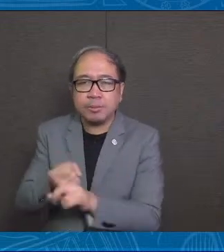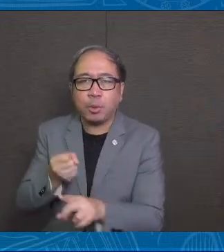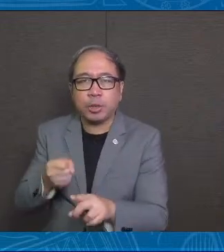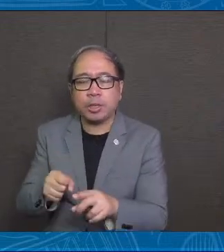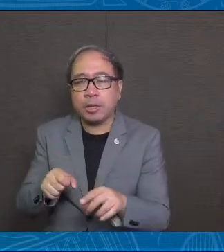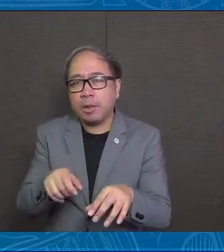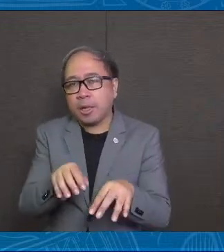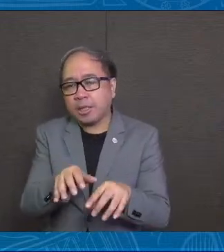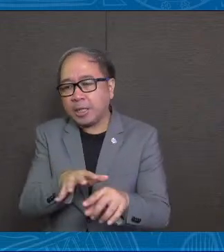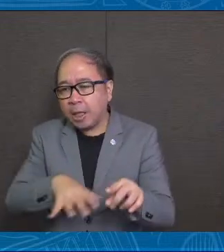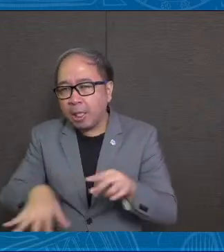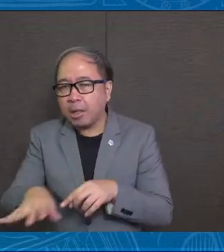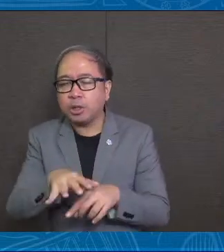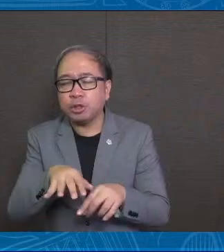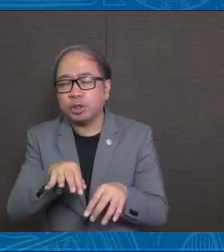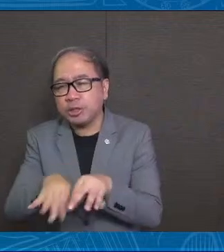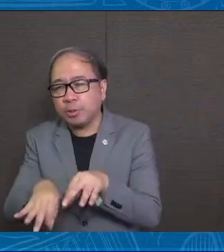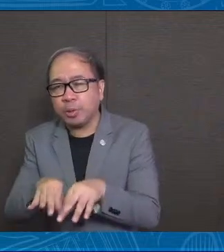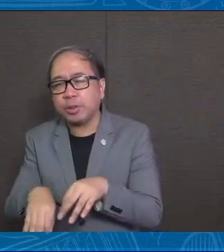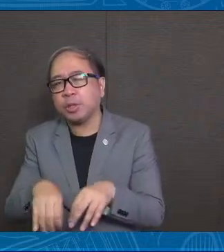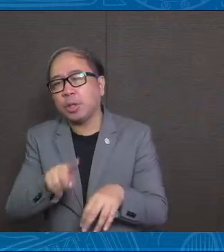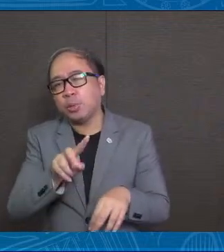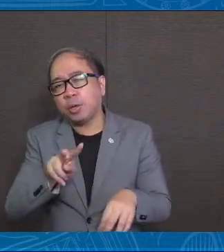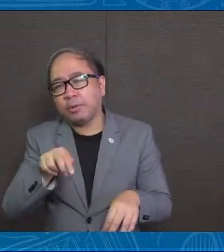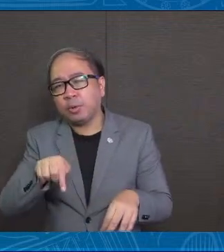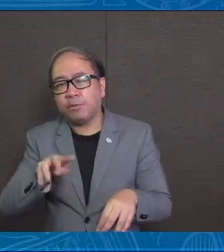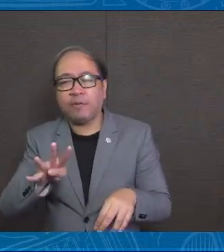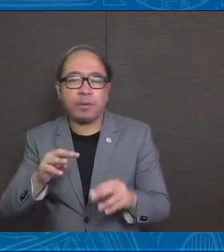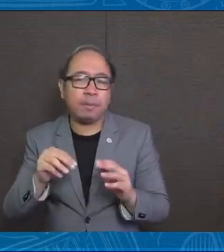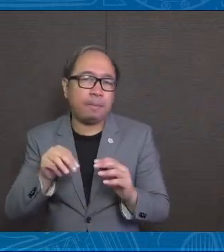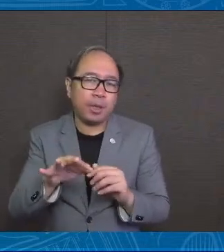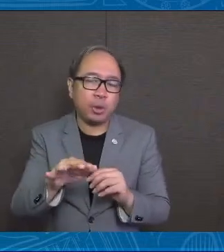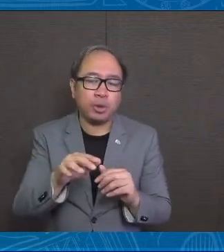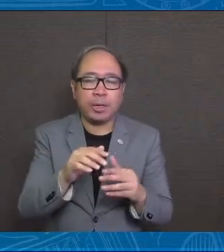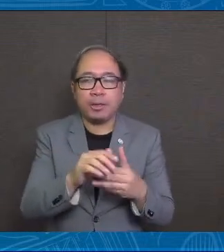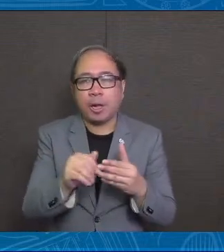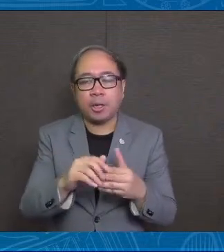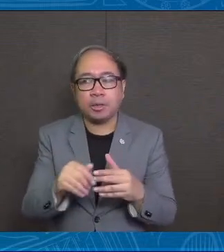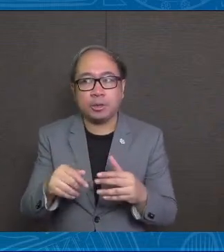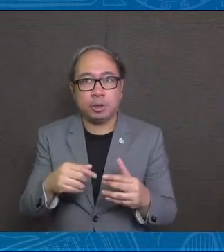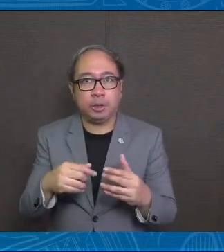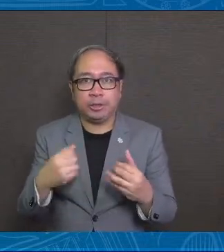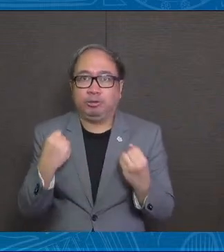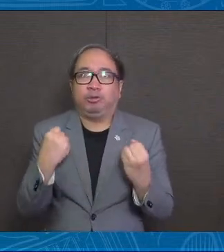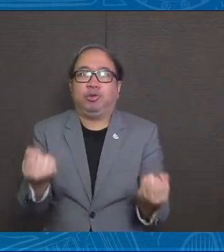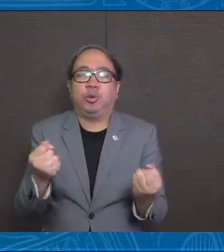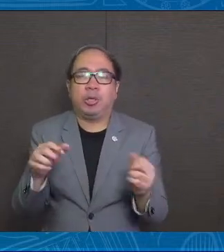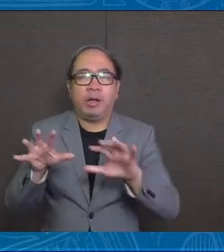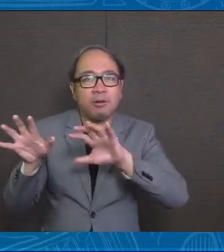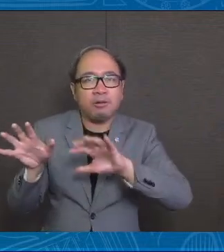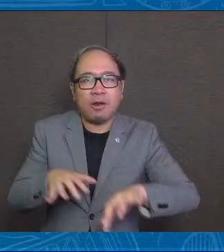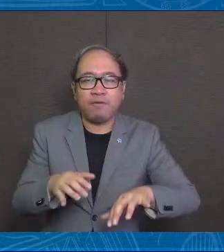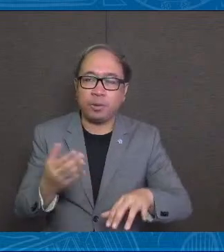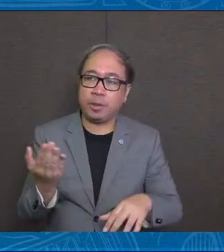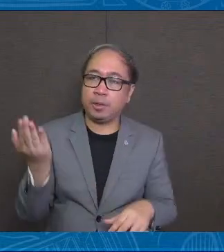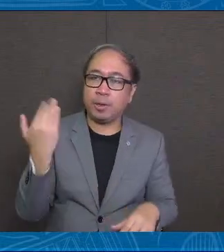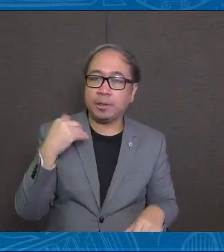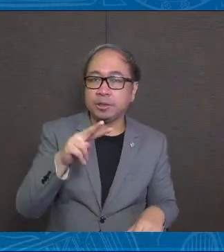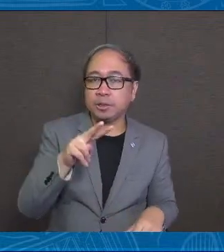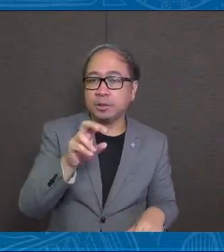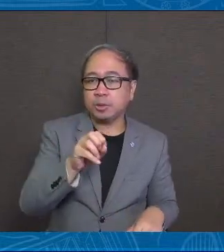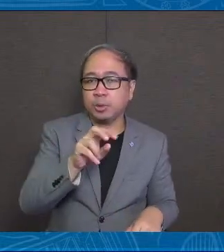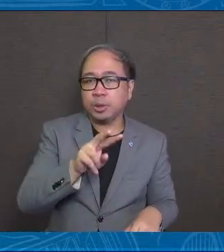million US. Super typhoons really hurt us. In September 2022, Typhoon Paeng or